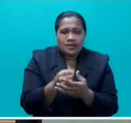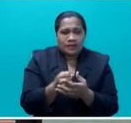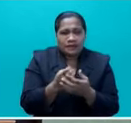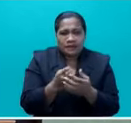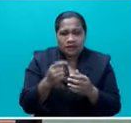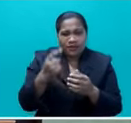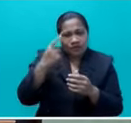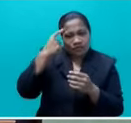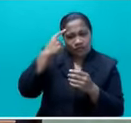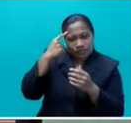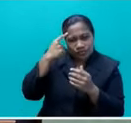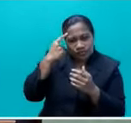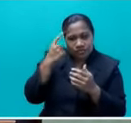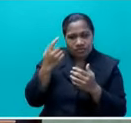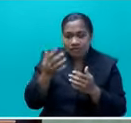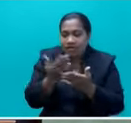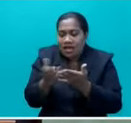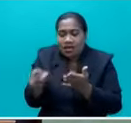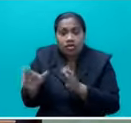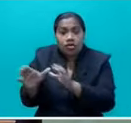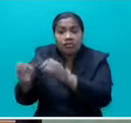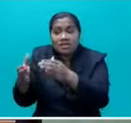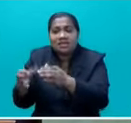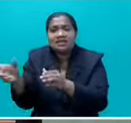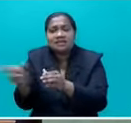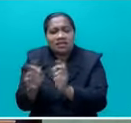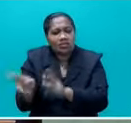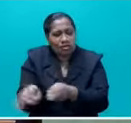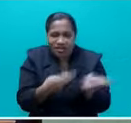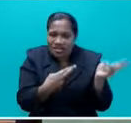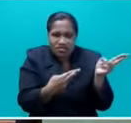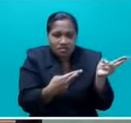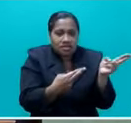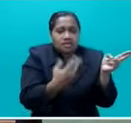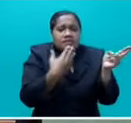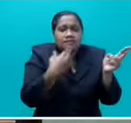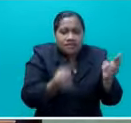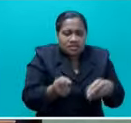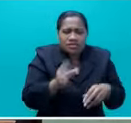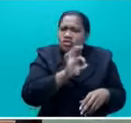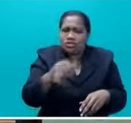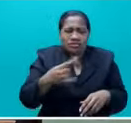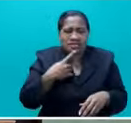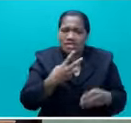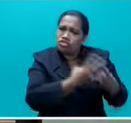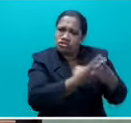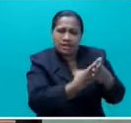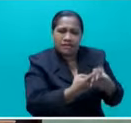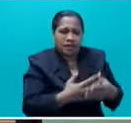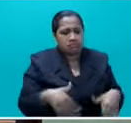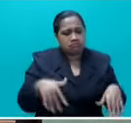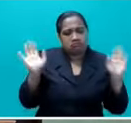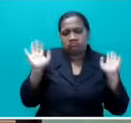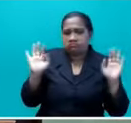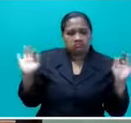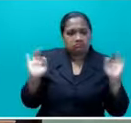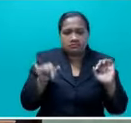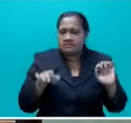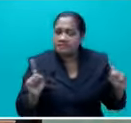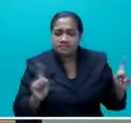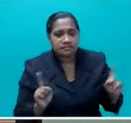has made the recommendation. So please, don't just say that Sodelpa has no position on this, that Sodelpa